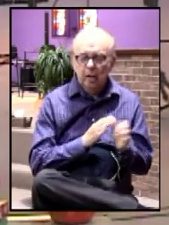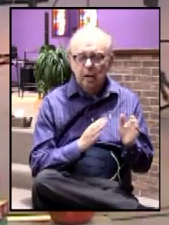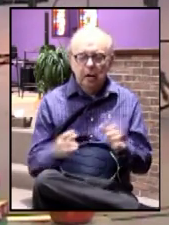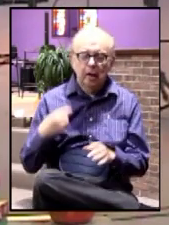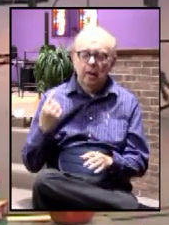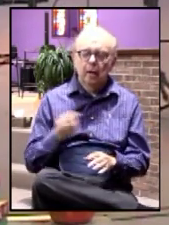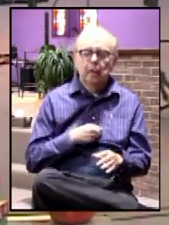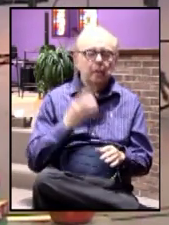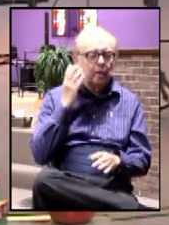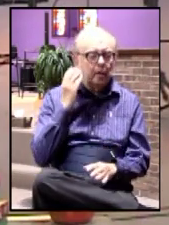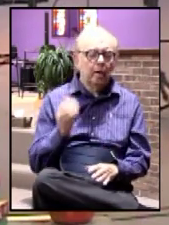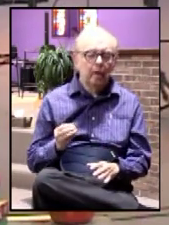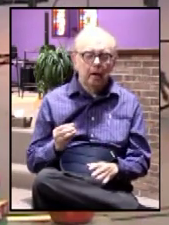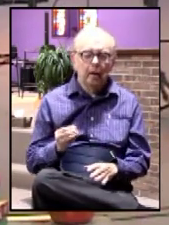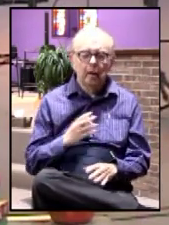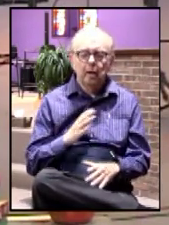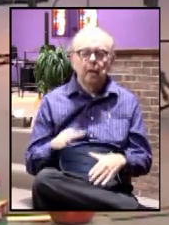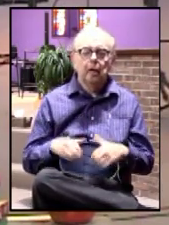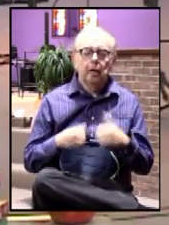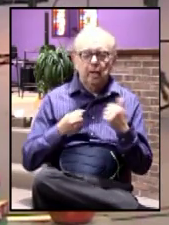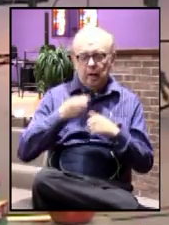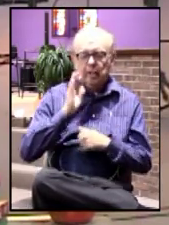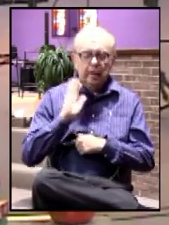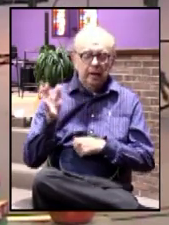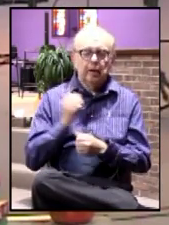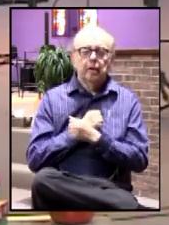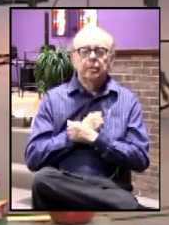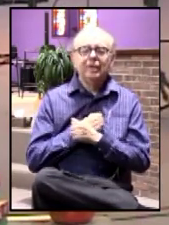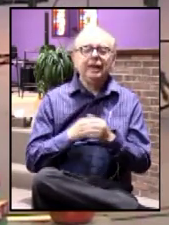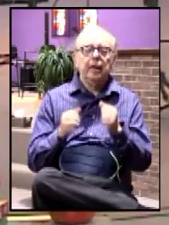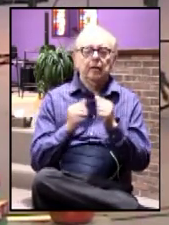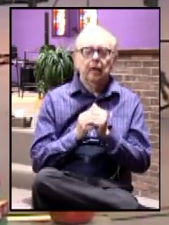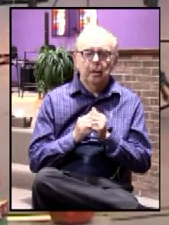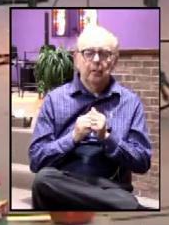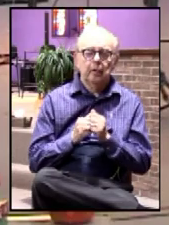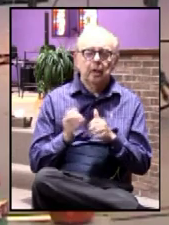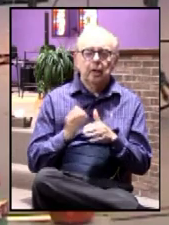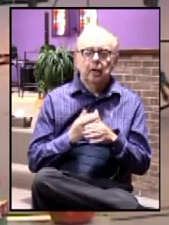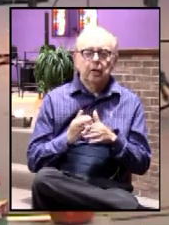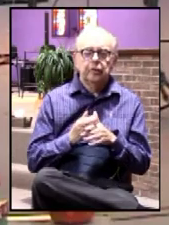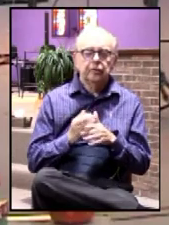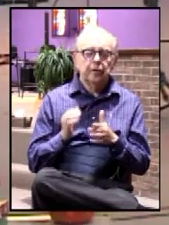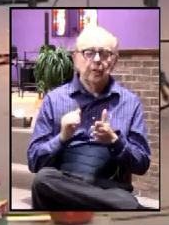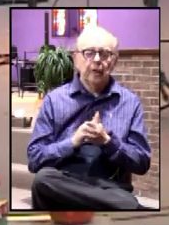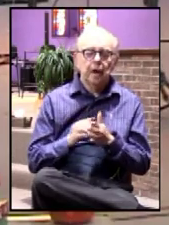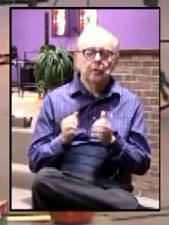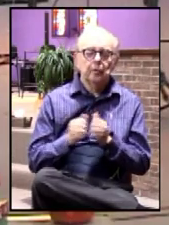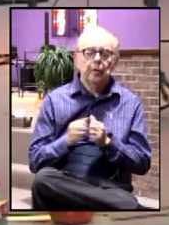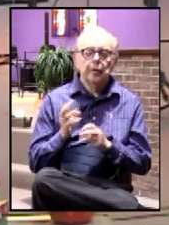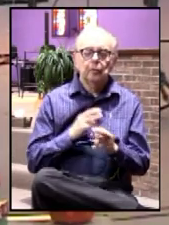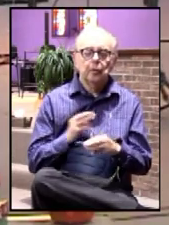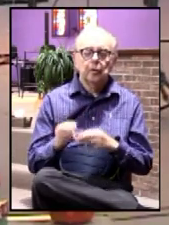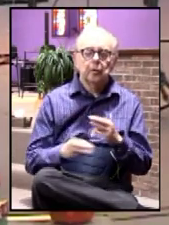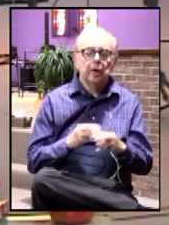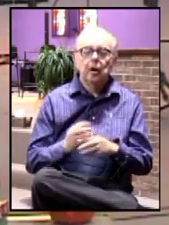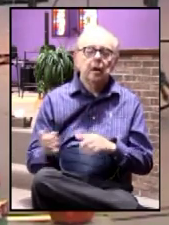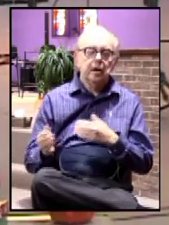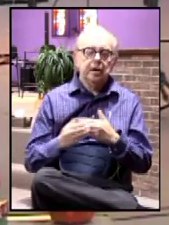purpose when we experience and live out God's love together and share it with the world around